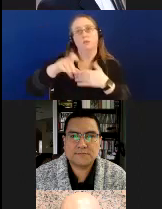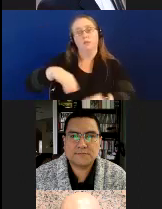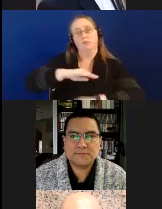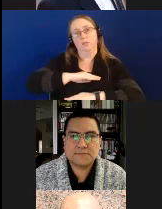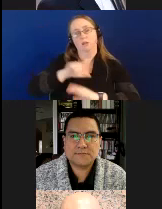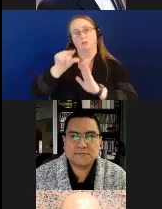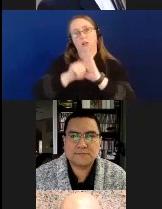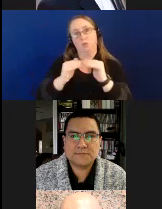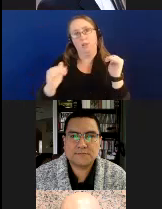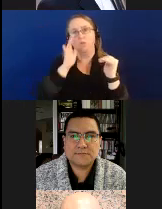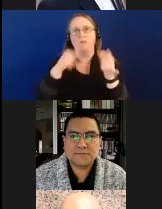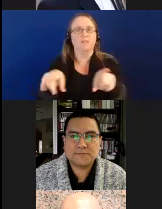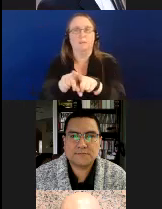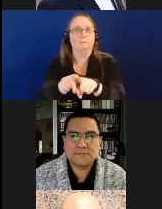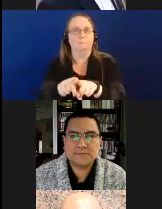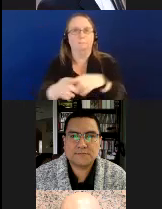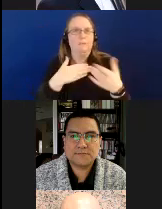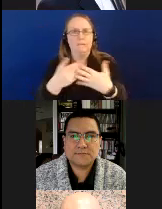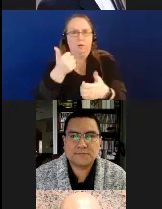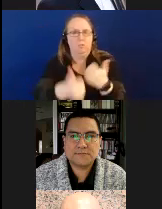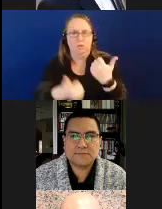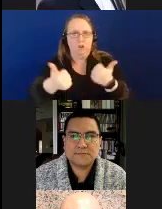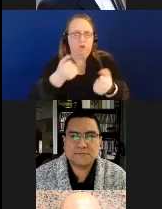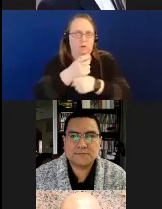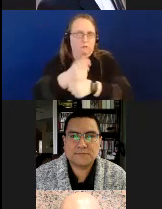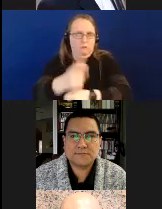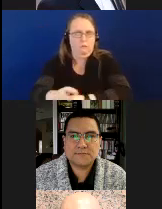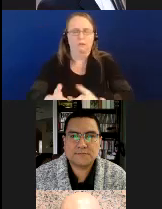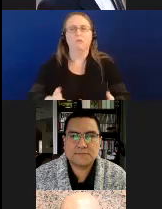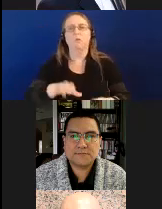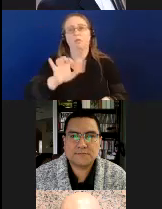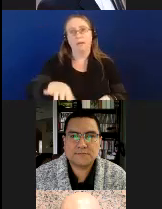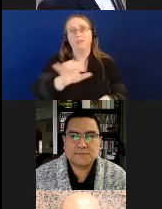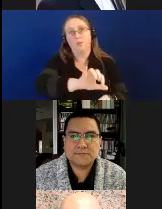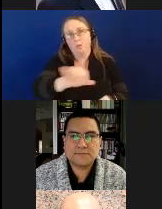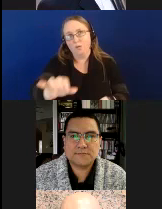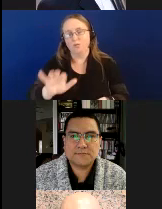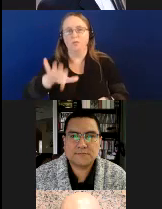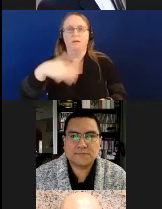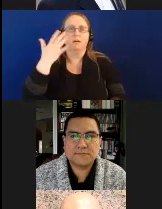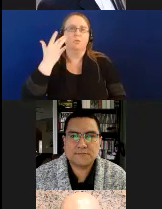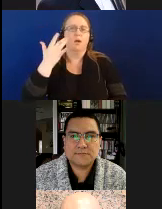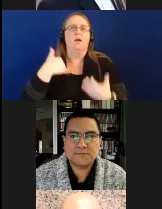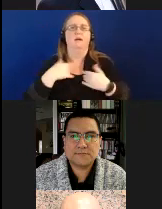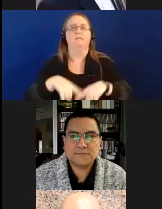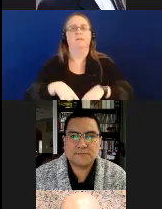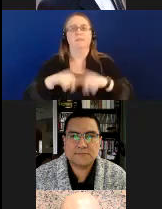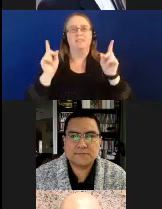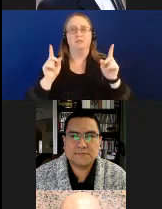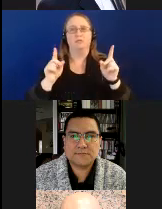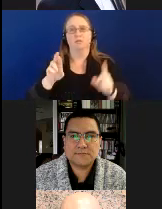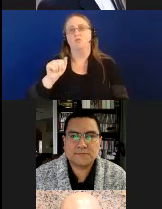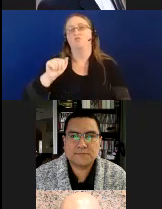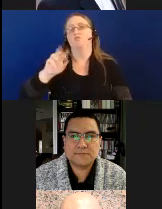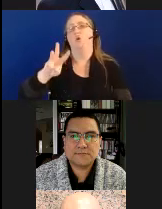is the same one year to the next. And this is also why, incidentally, why we have different raw scores. This is why